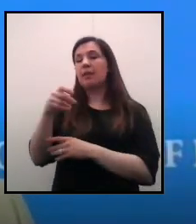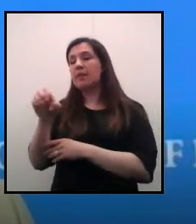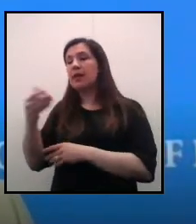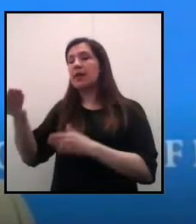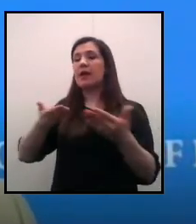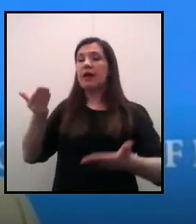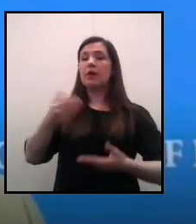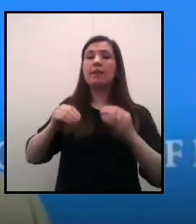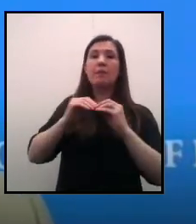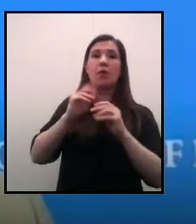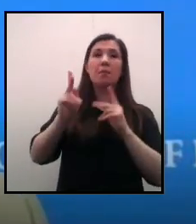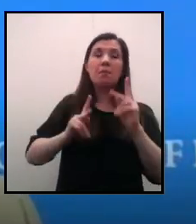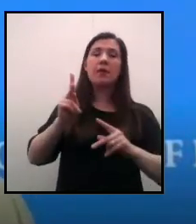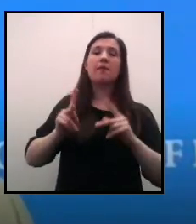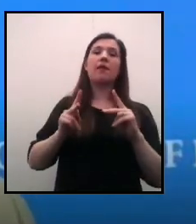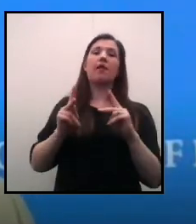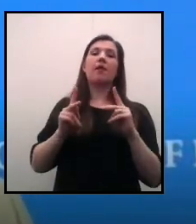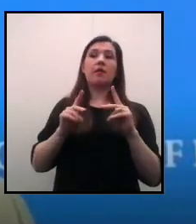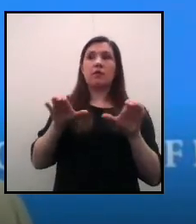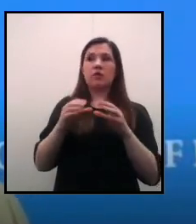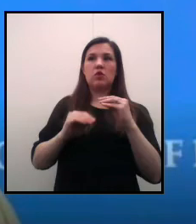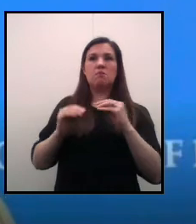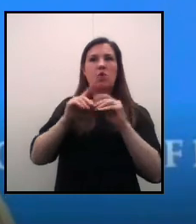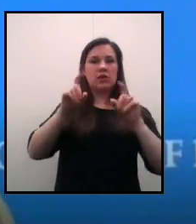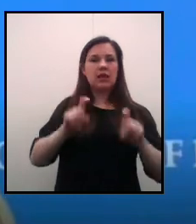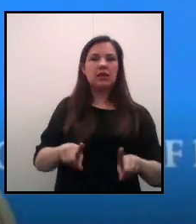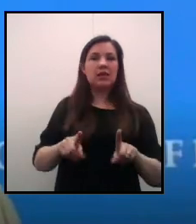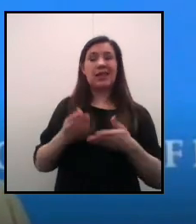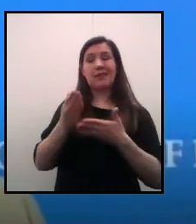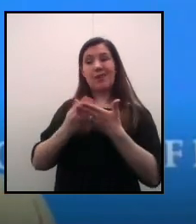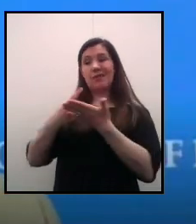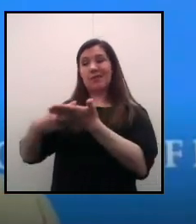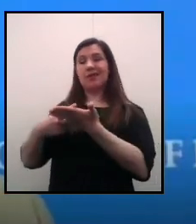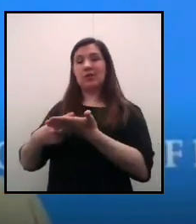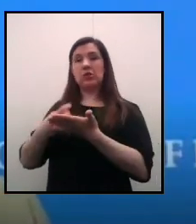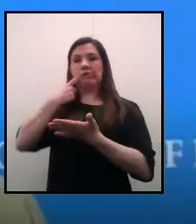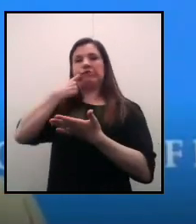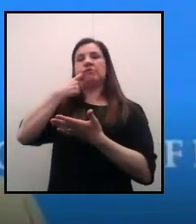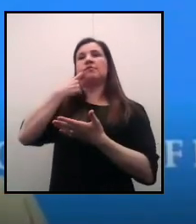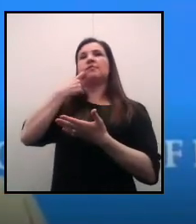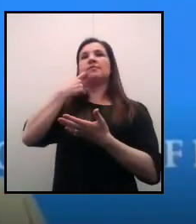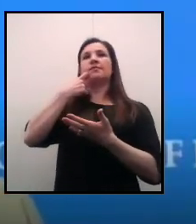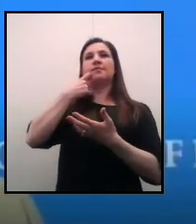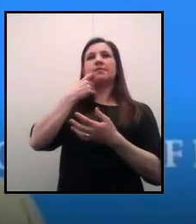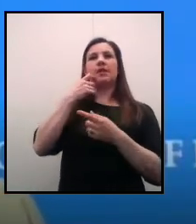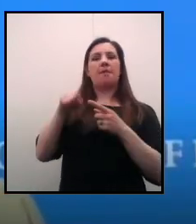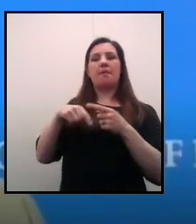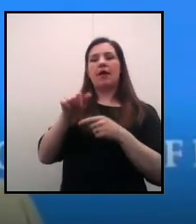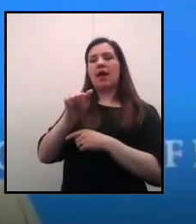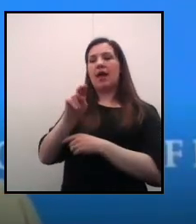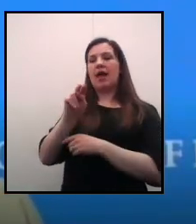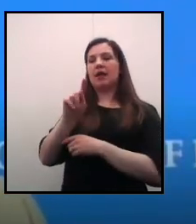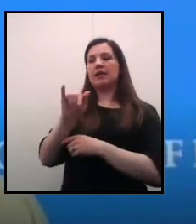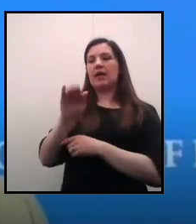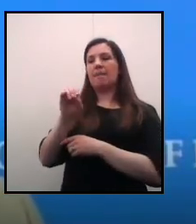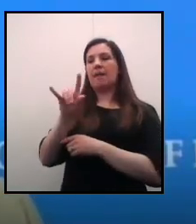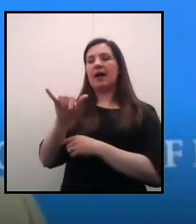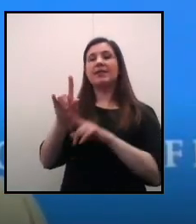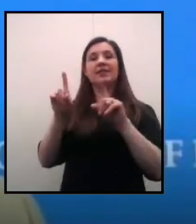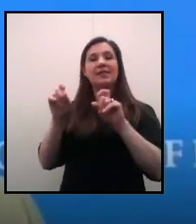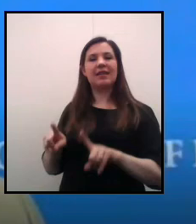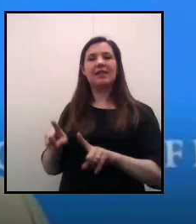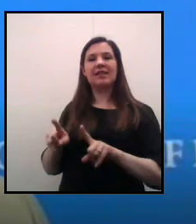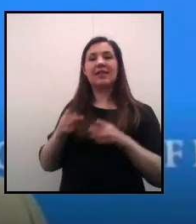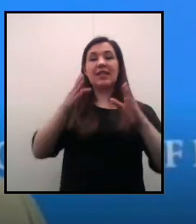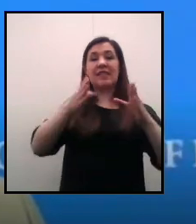hiring more people if we have to do more testing. Part of the discussion that we recently had on The antibody testing is the individuals